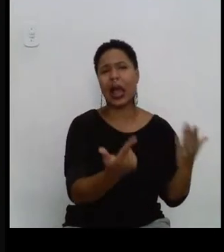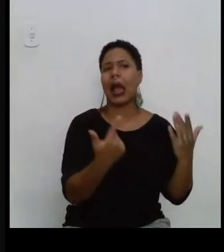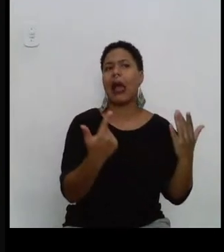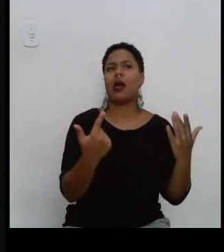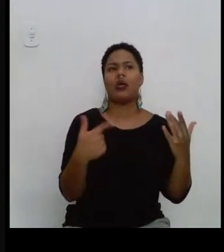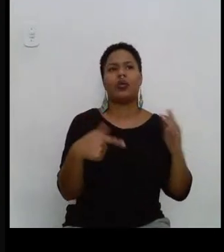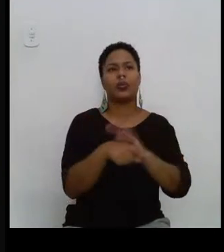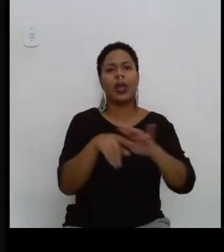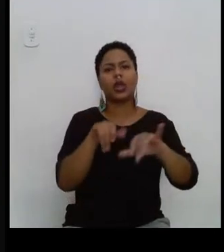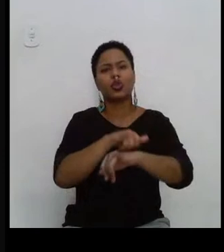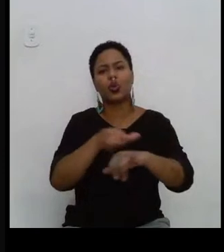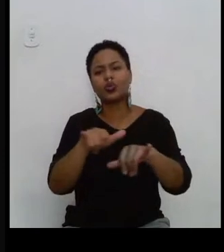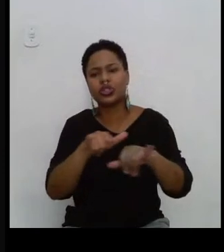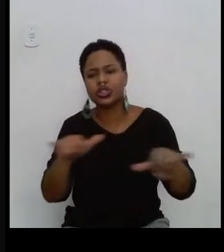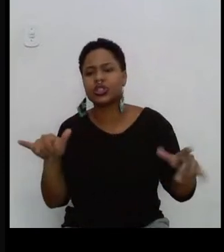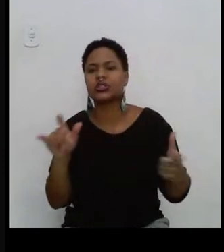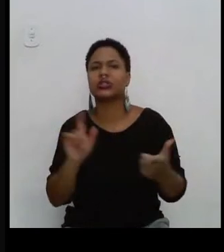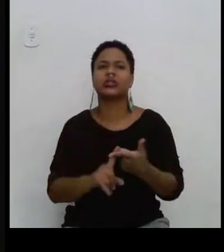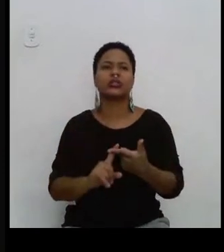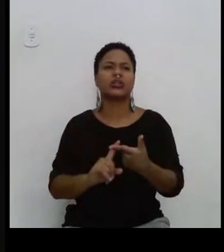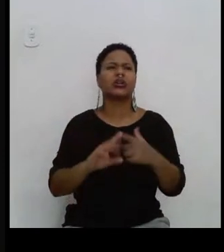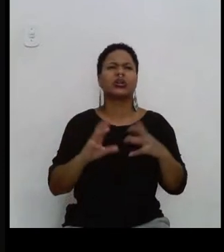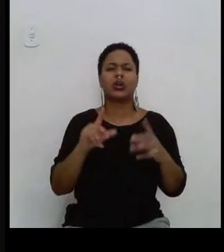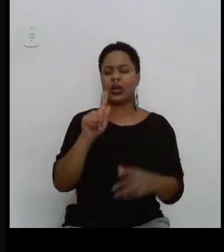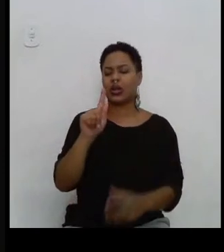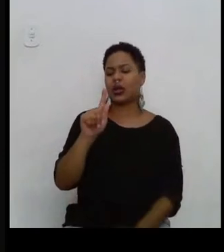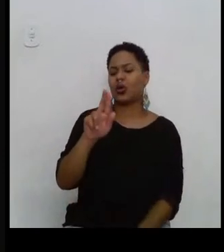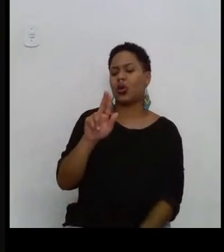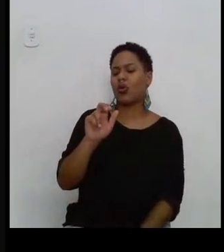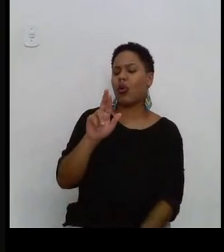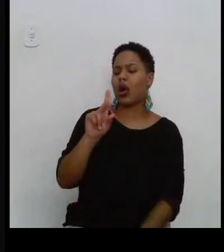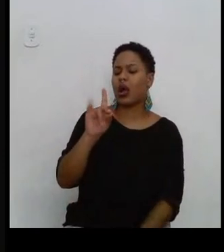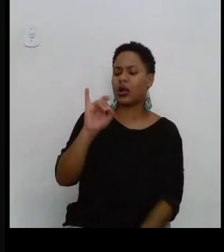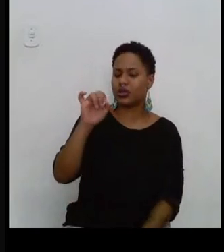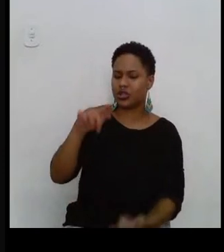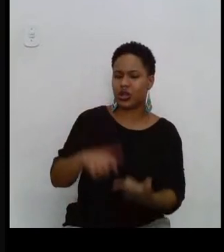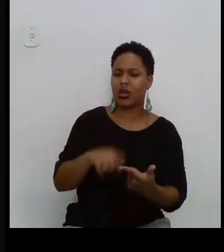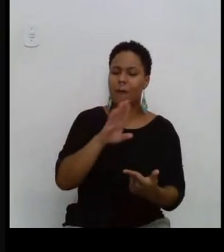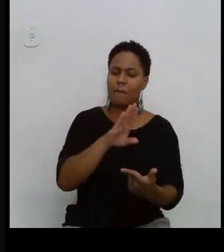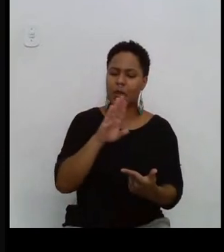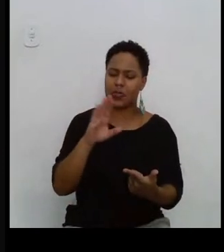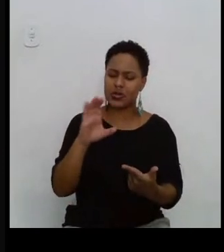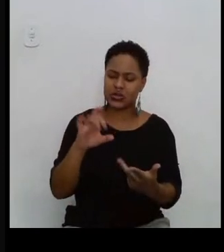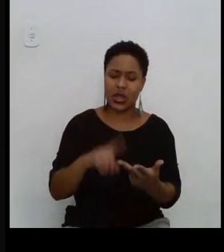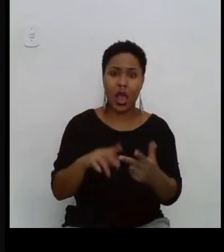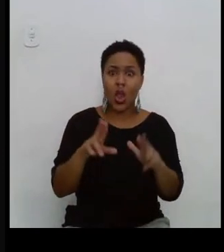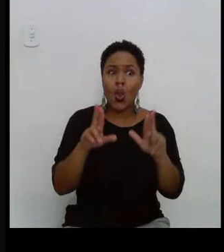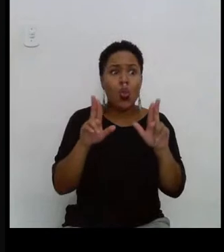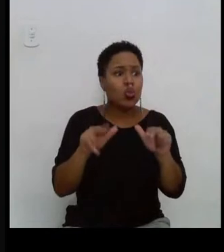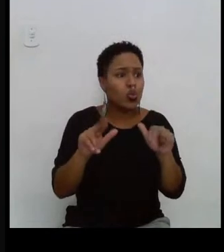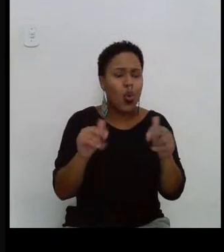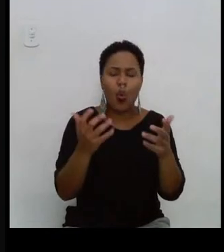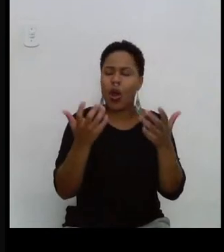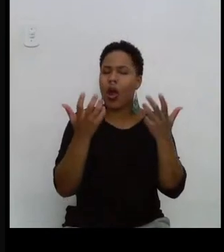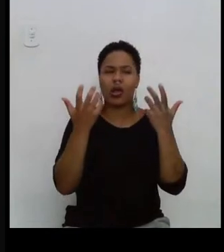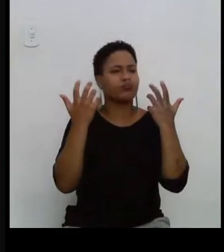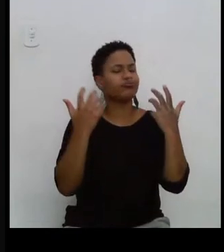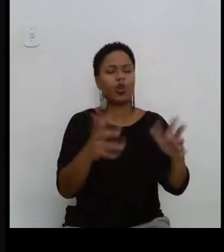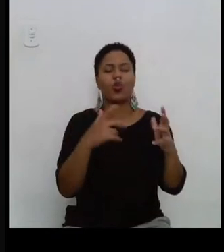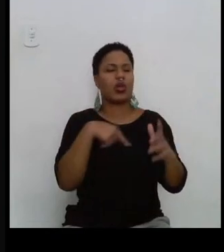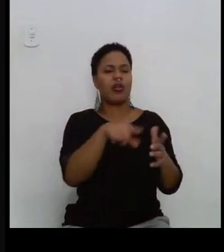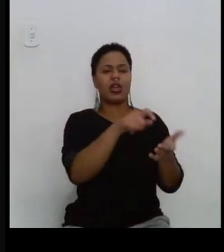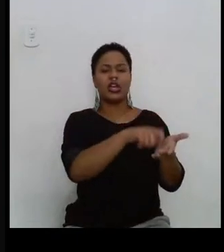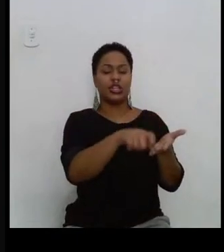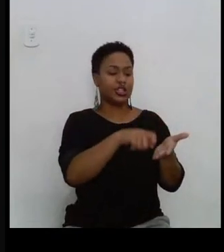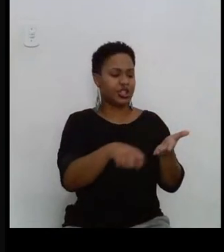and BBC Earth would Highlight is about three years and just for the game is the